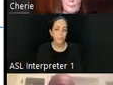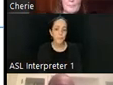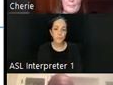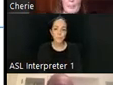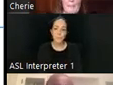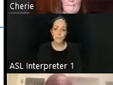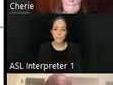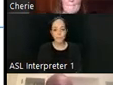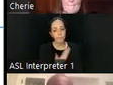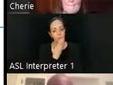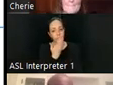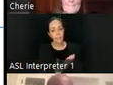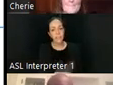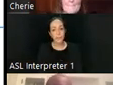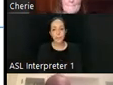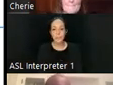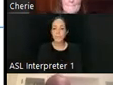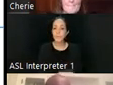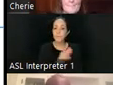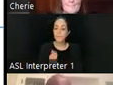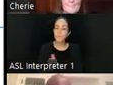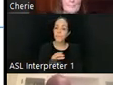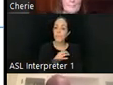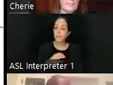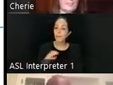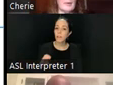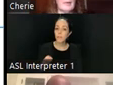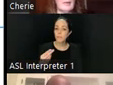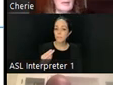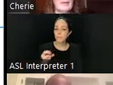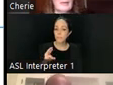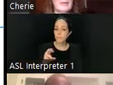Thank you, Commissioner Sophia. Commissioner Cherie.